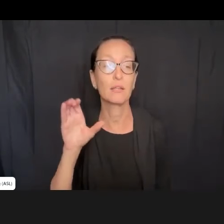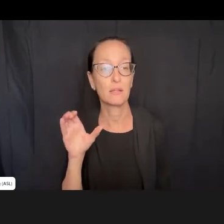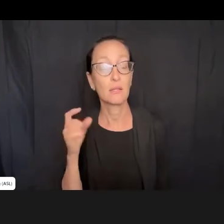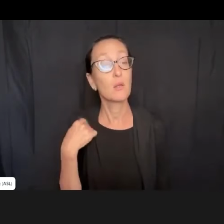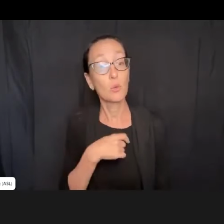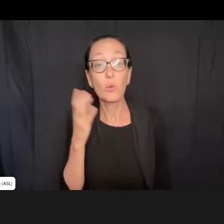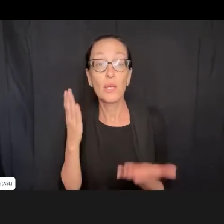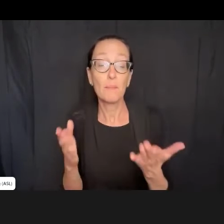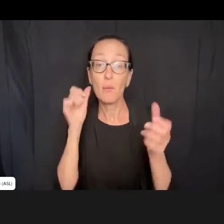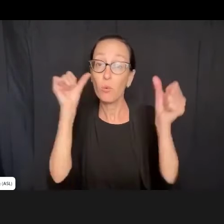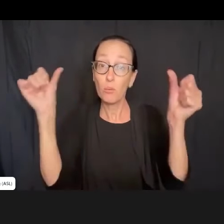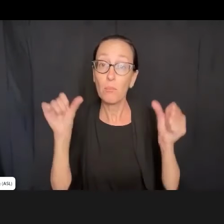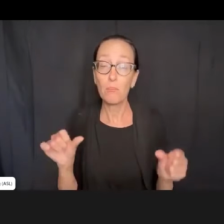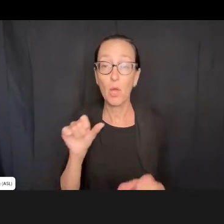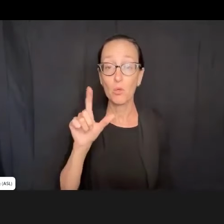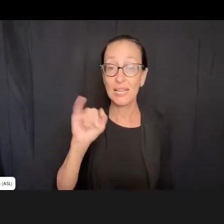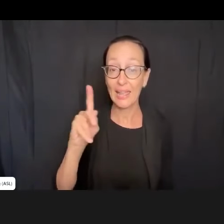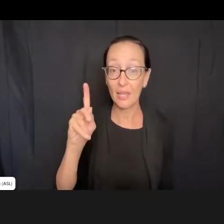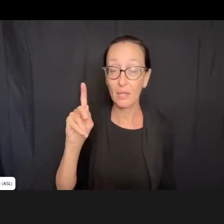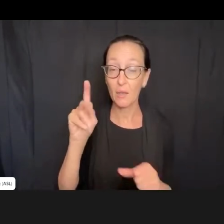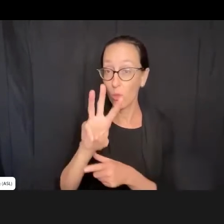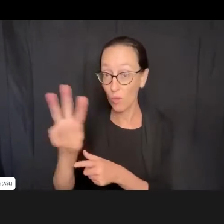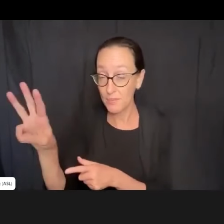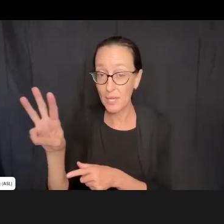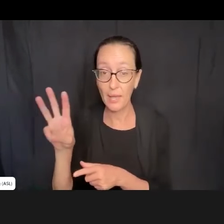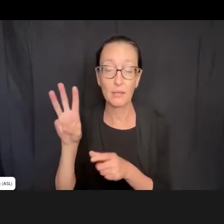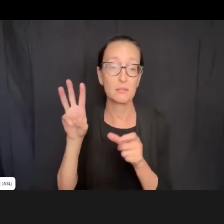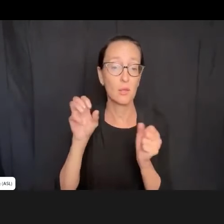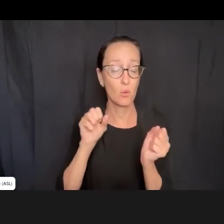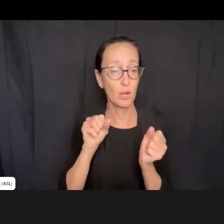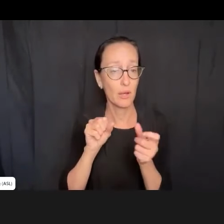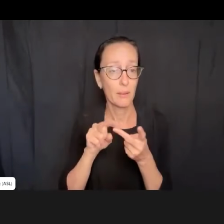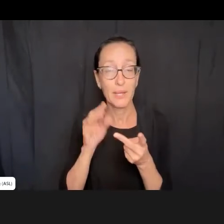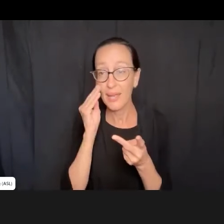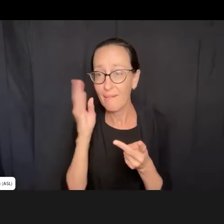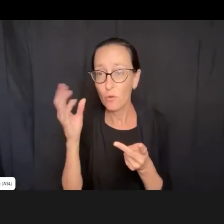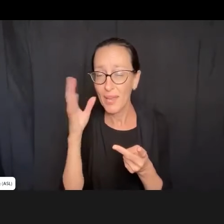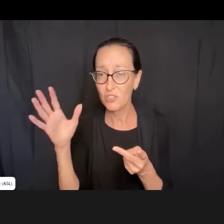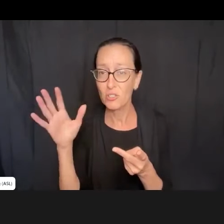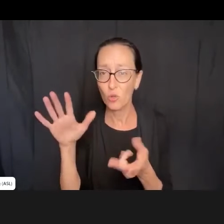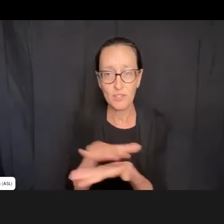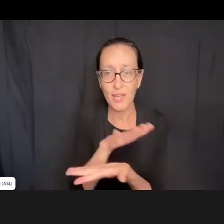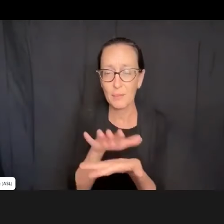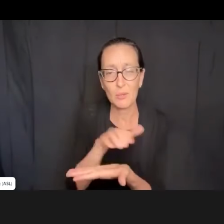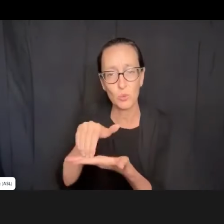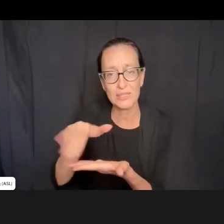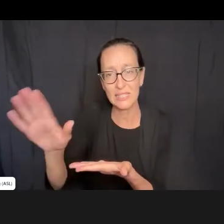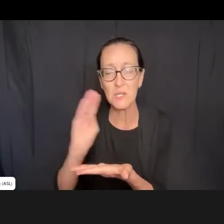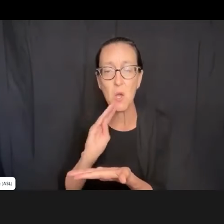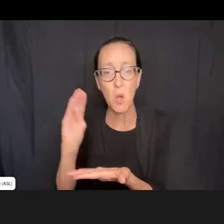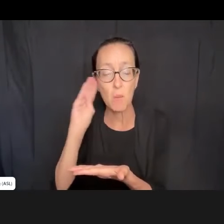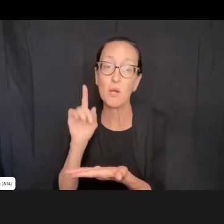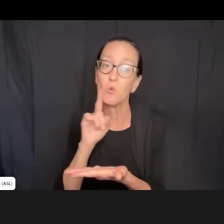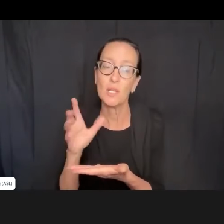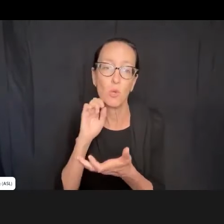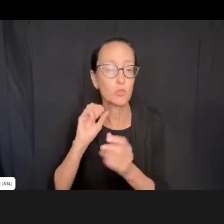posting links on the website, sending home informational documents. But we really want to get the information out there on